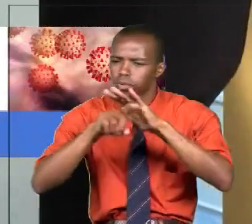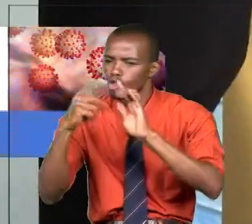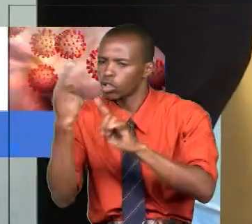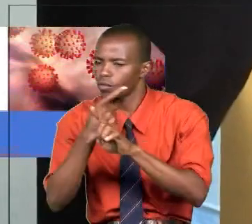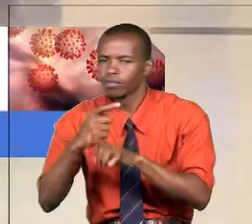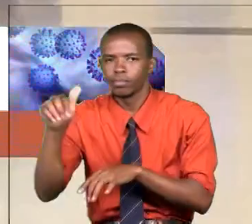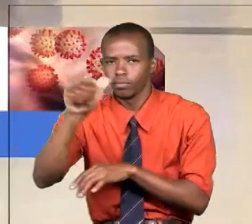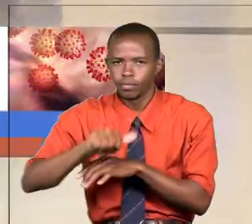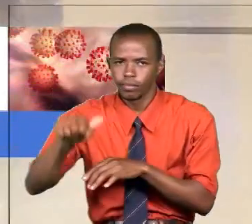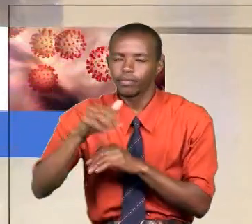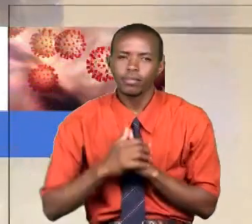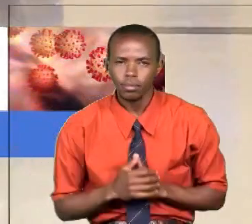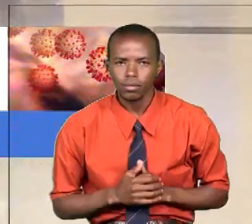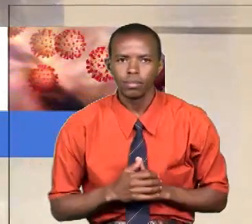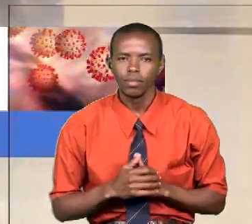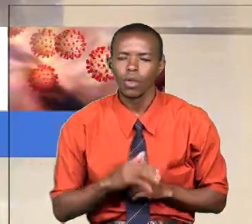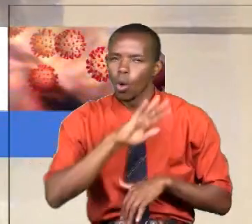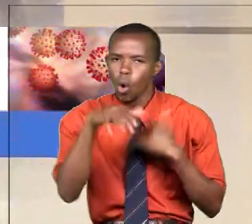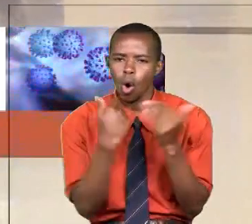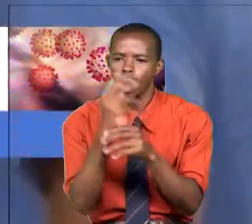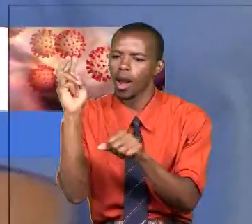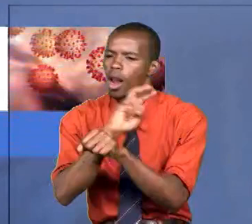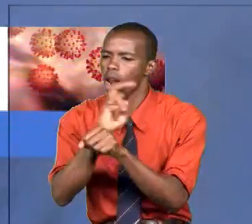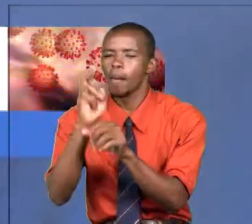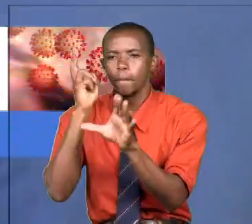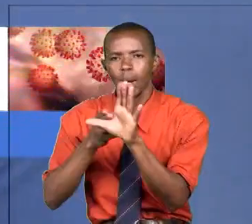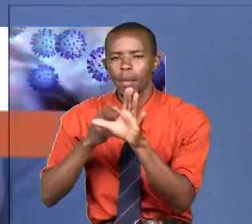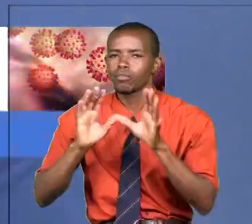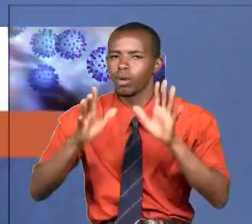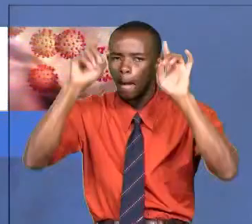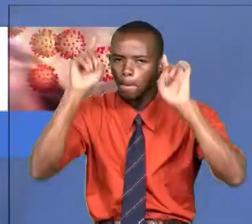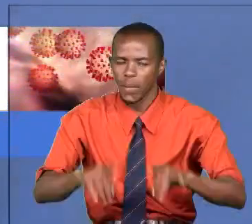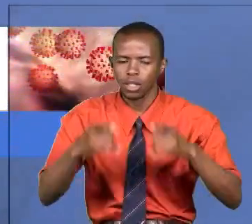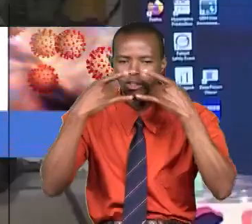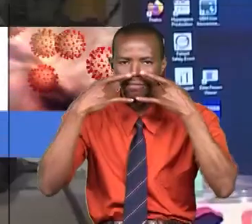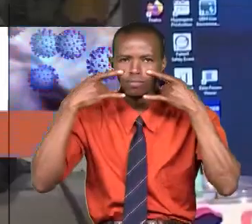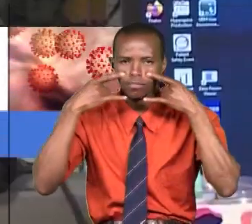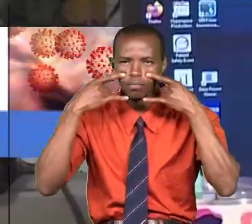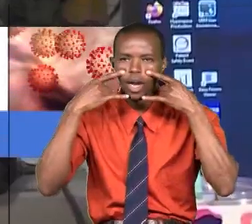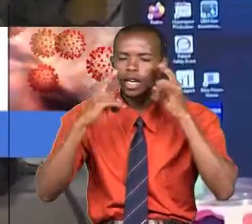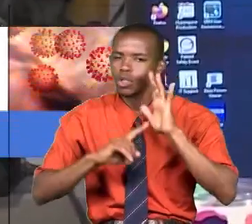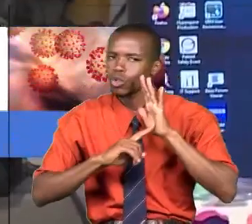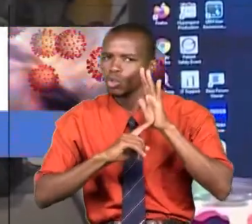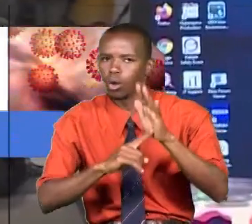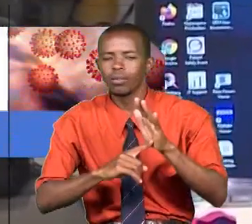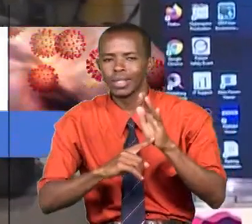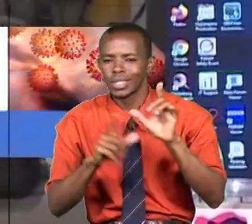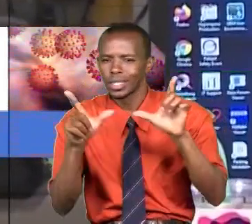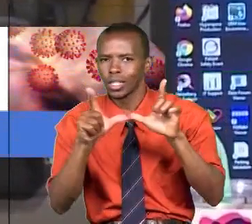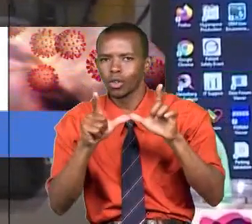areas. In addition, all spectators participating in the celebration must wear masks and show proof of full vaccination